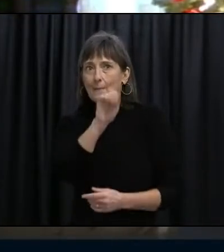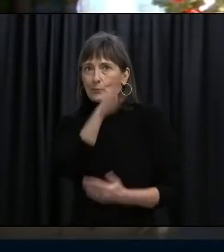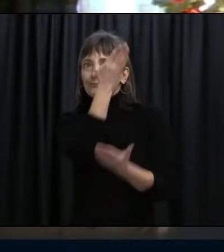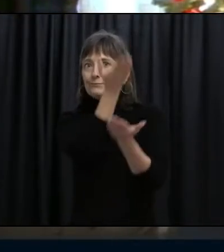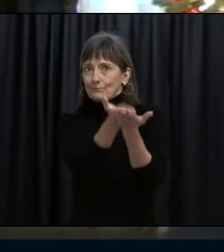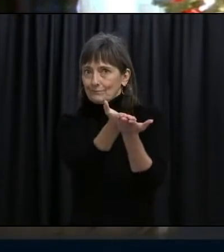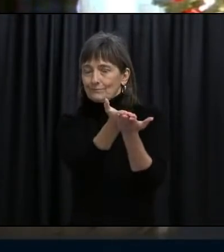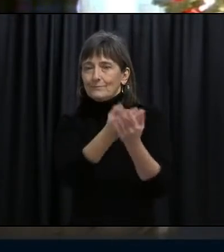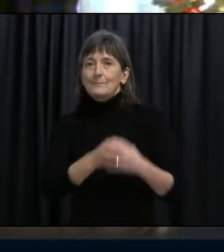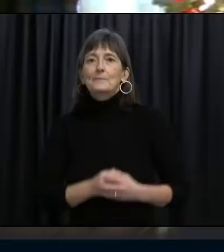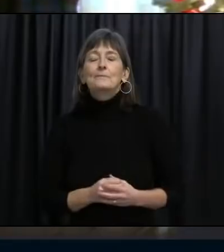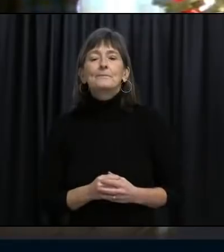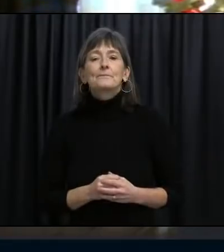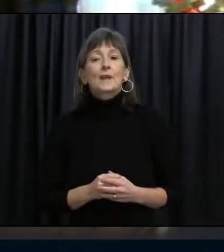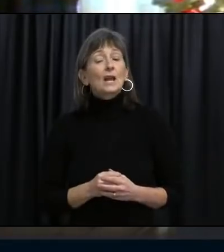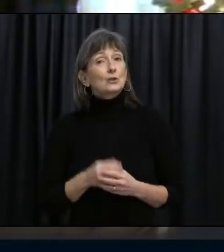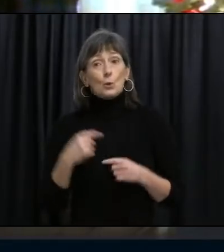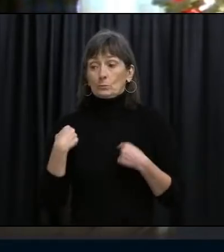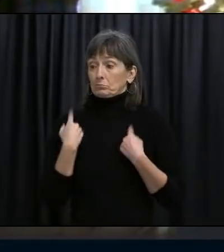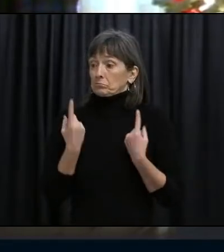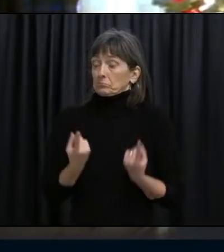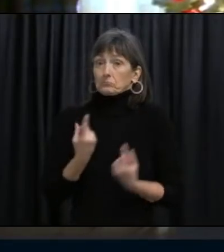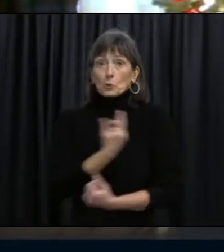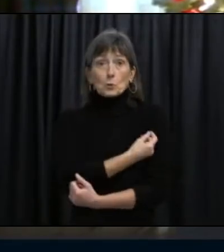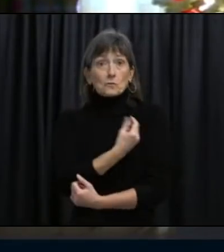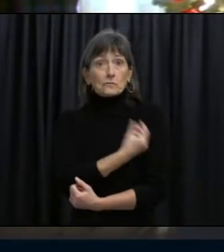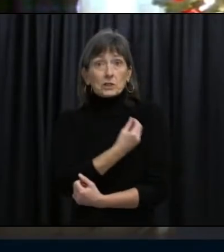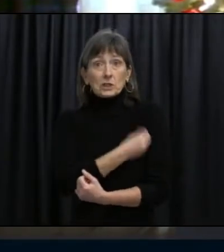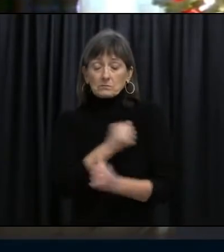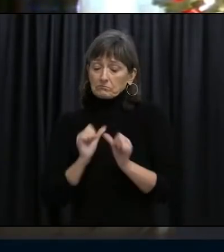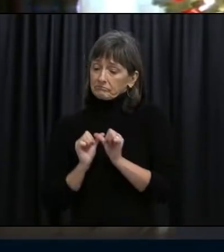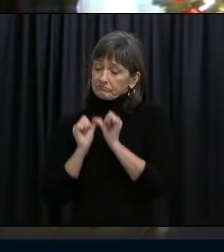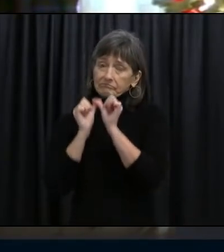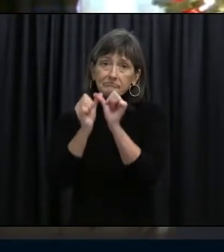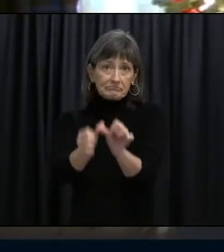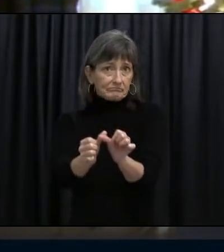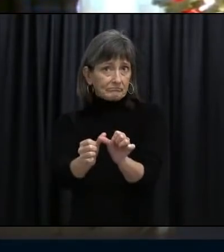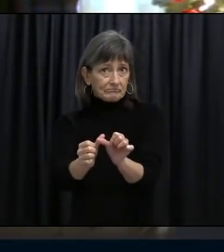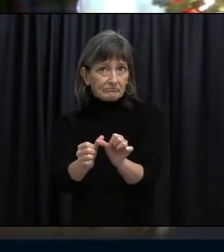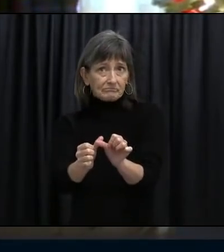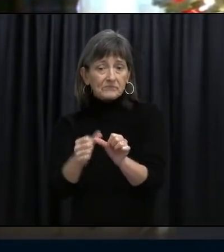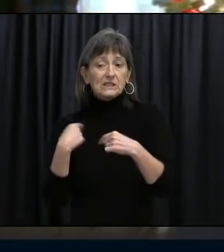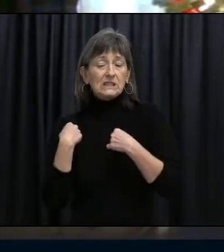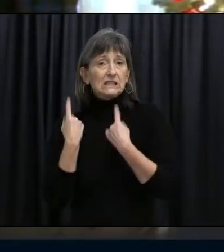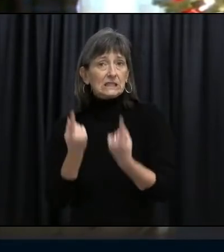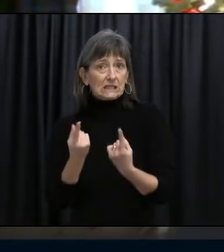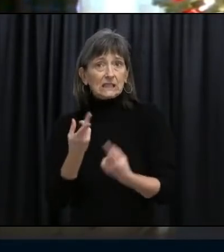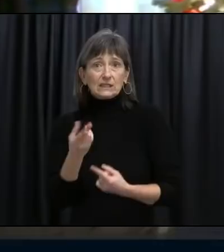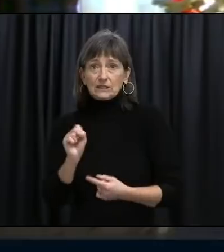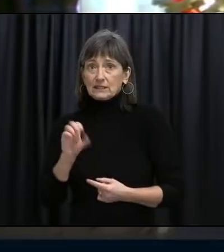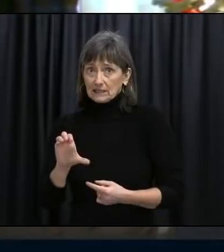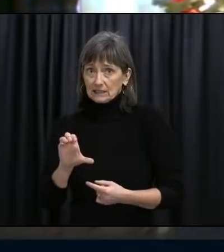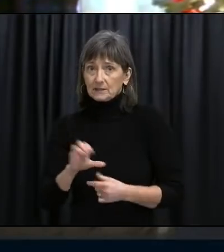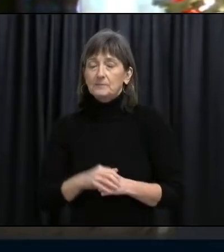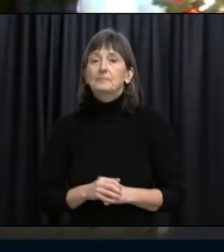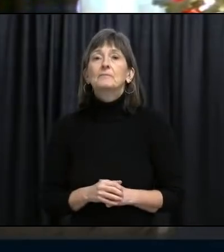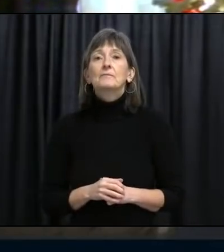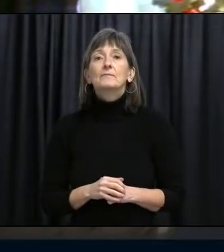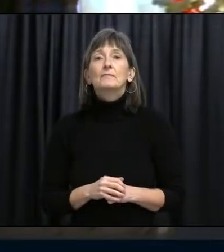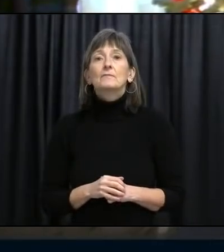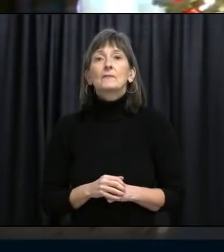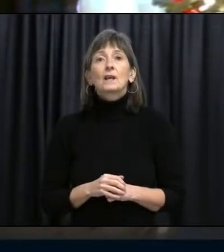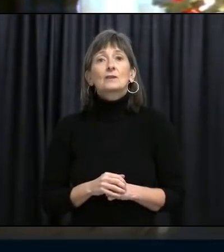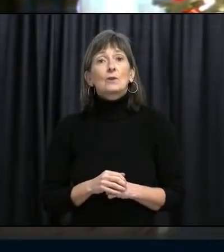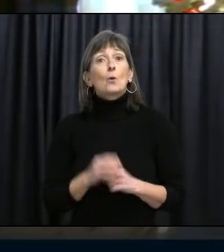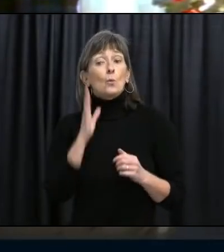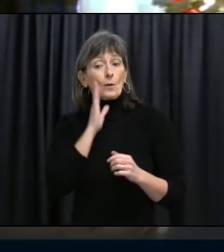COVID-19 vaccines have been continuously administered at the Health Science Centre to healthcare professionals throughout the Christmas season. More